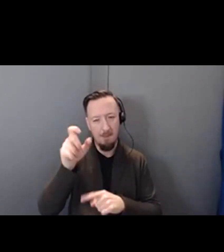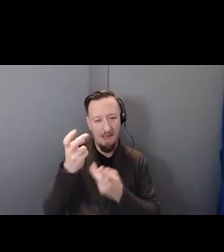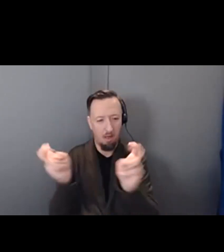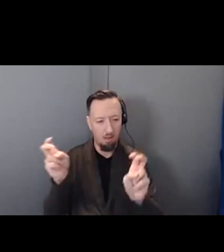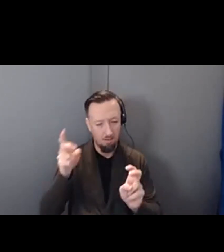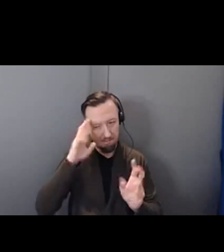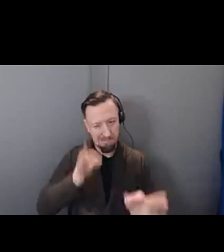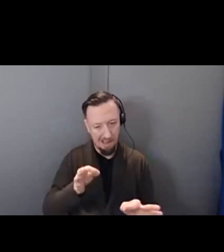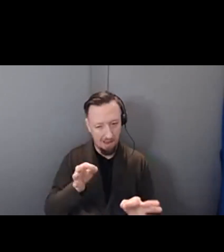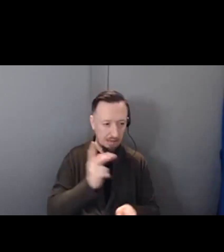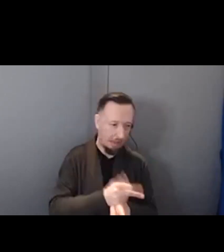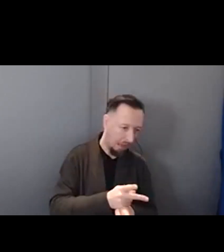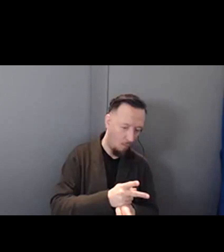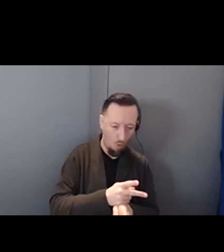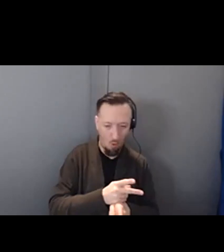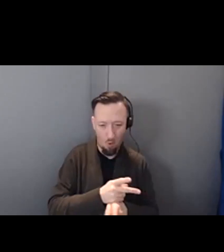anyway.